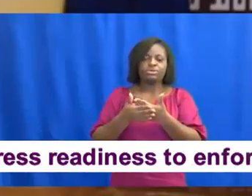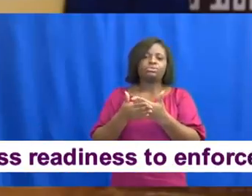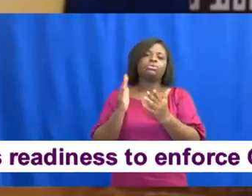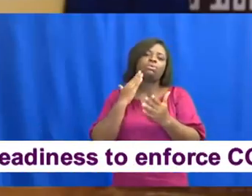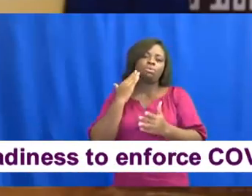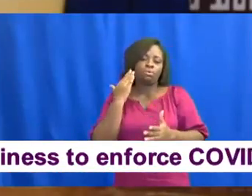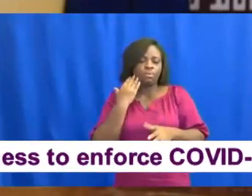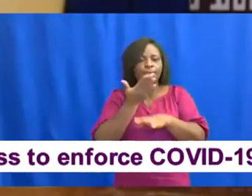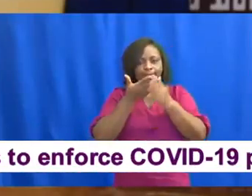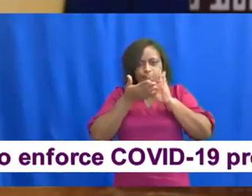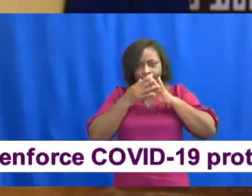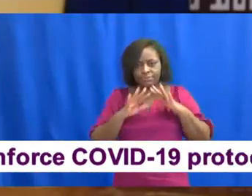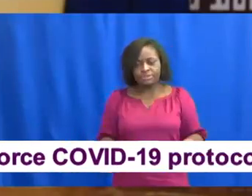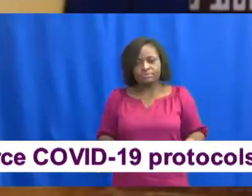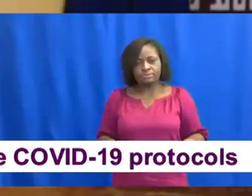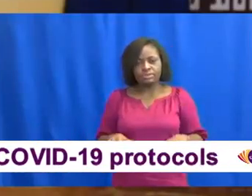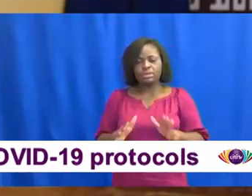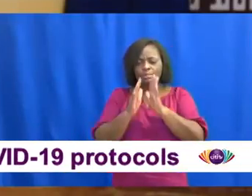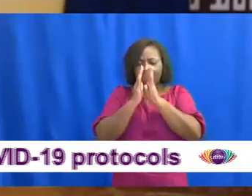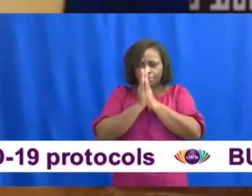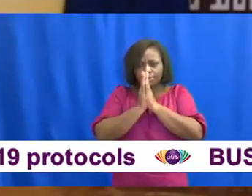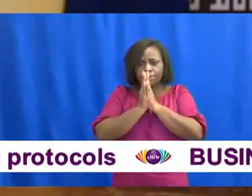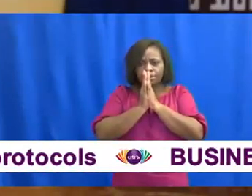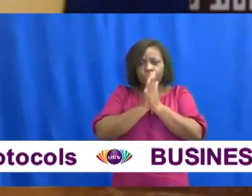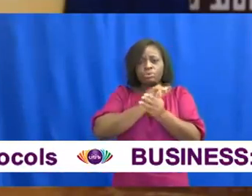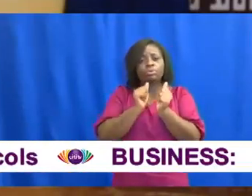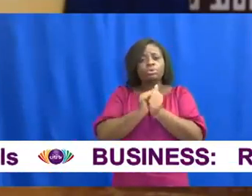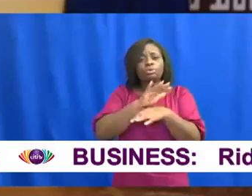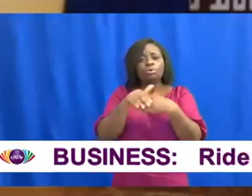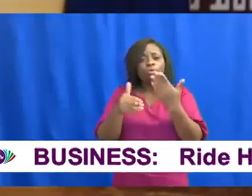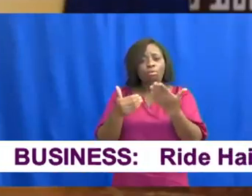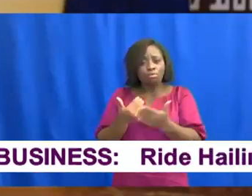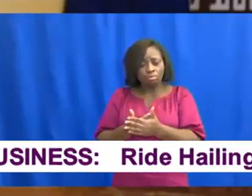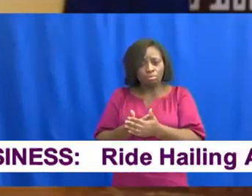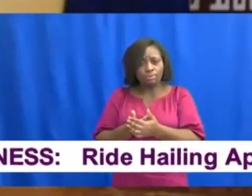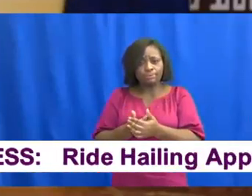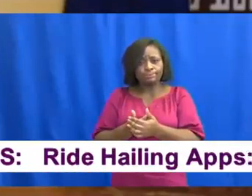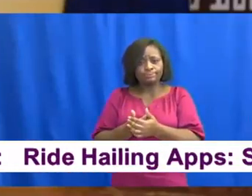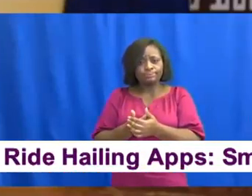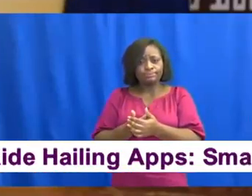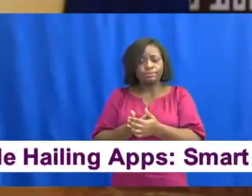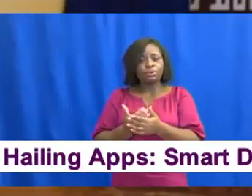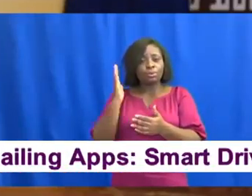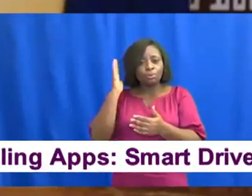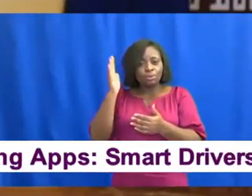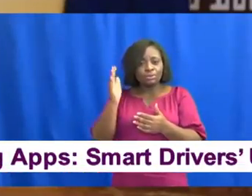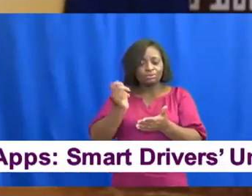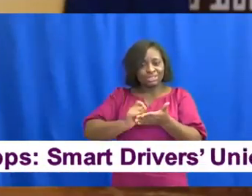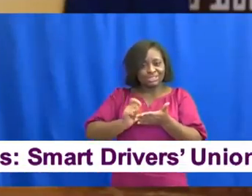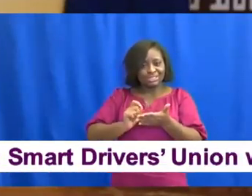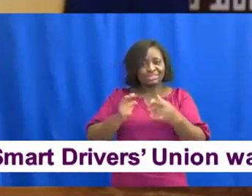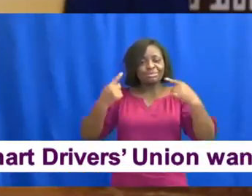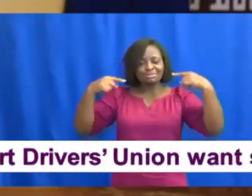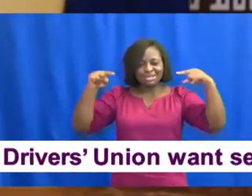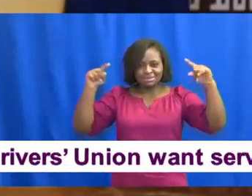asumdwe mu bin pa bo eta wonyina echi no woni twa nso hwe no